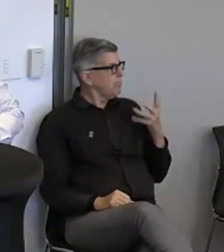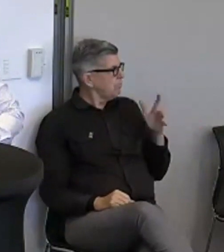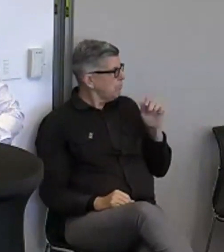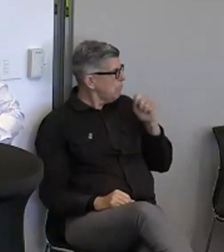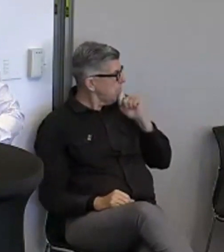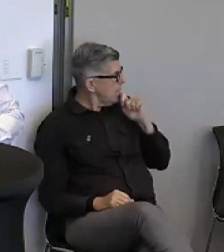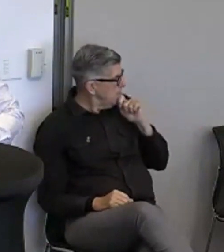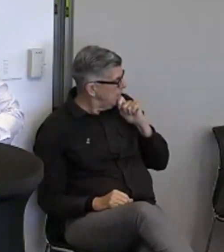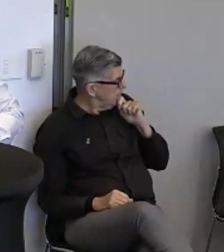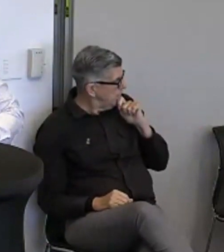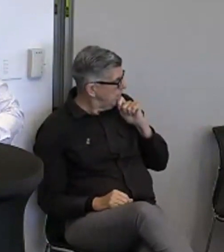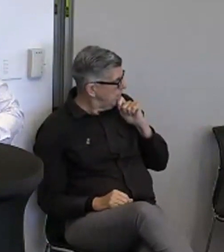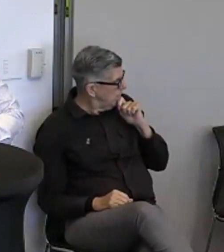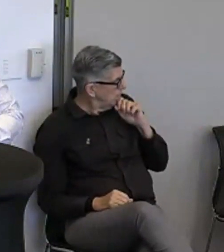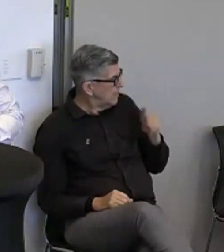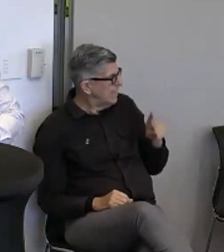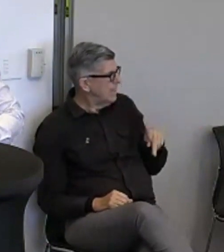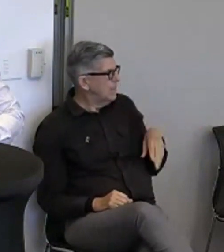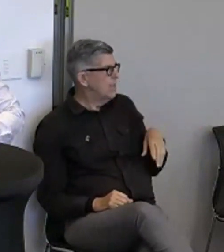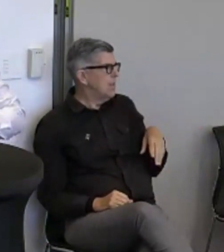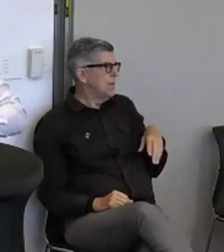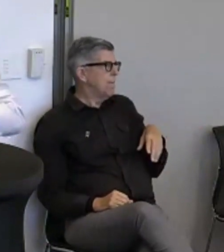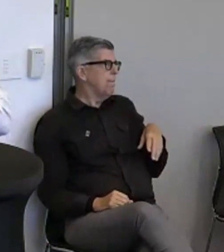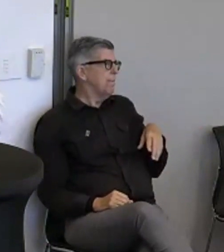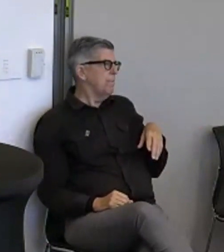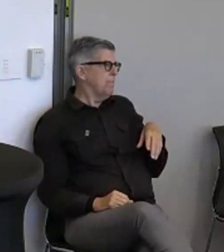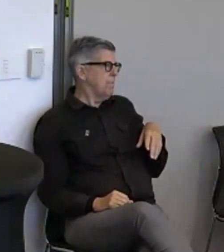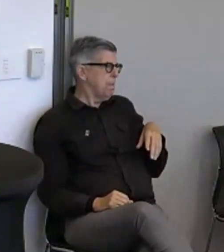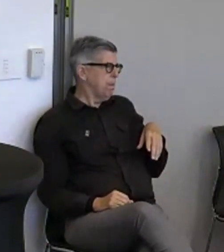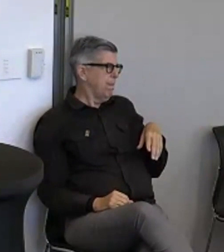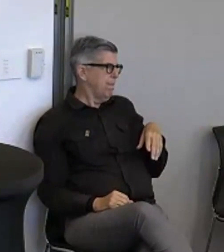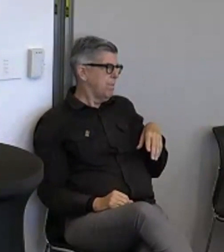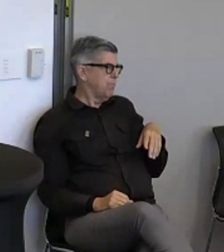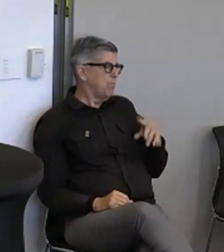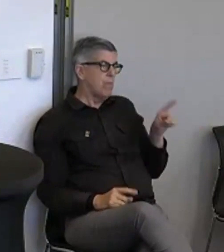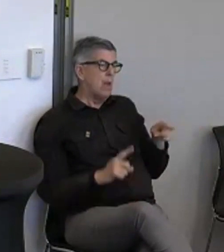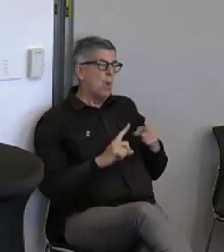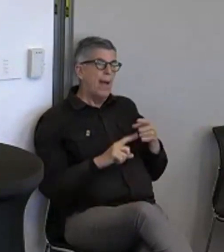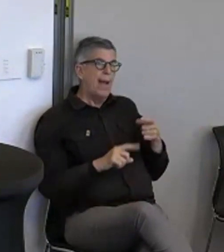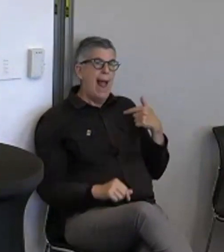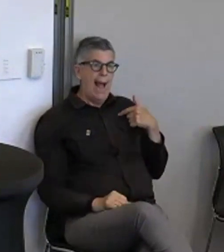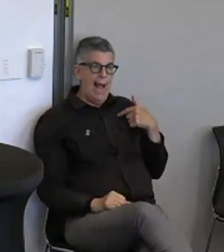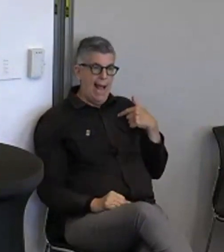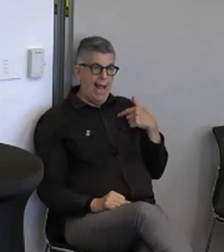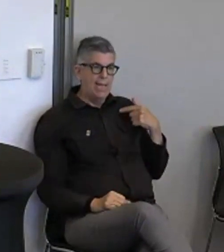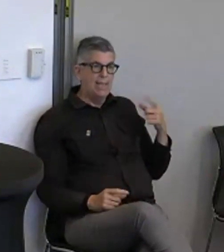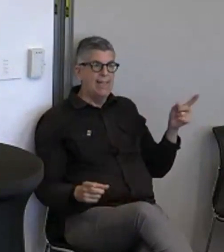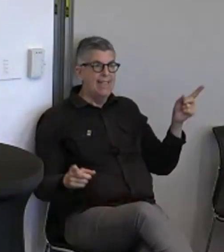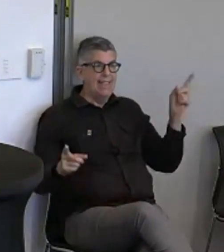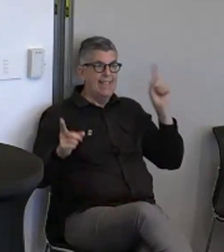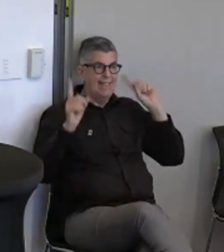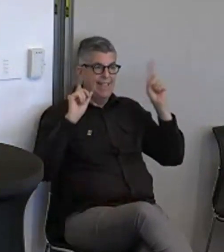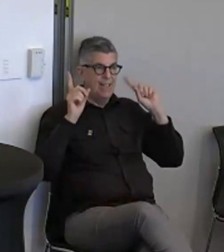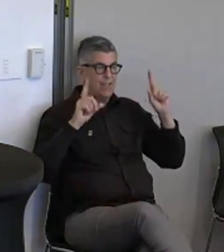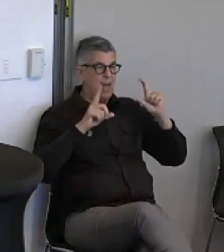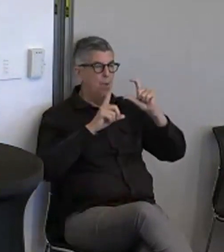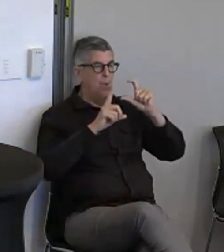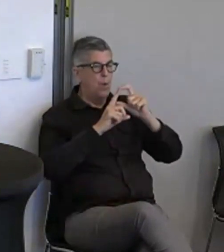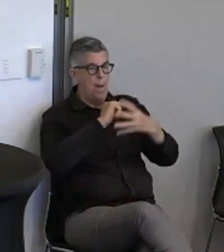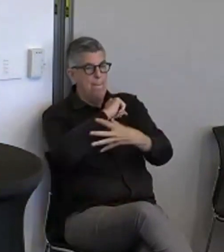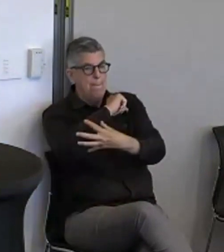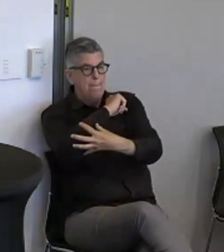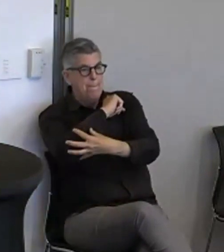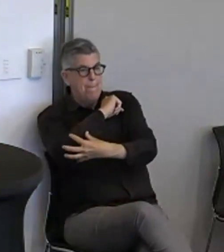Yeah. Oh, it's so subtle from up here. So when I hear that loaded word poverty applied